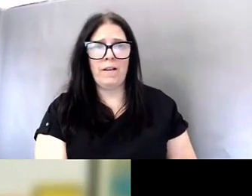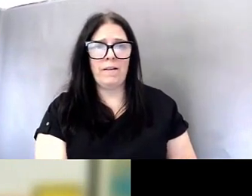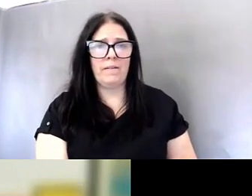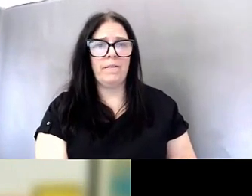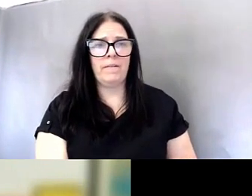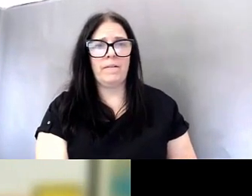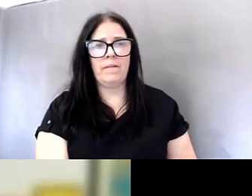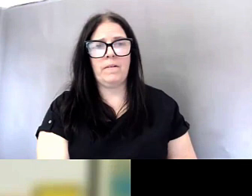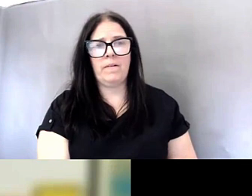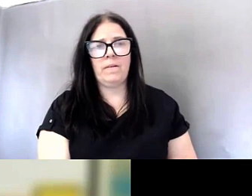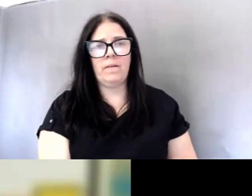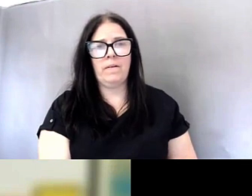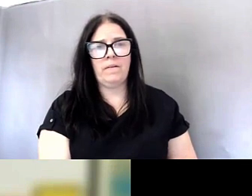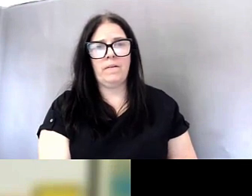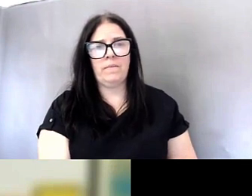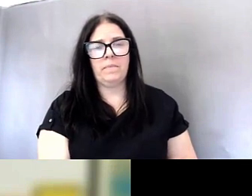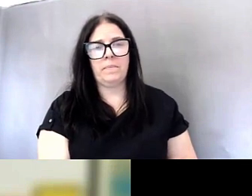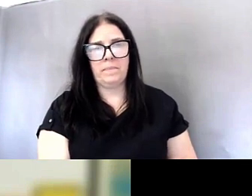Just see Awesome. what it looks like.